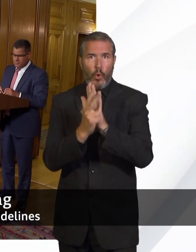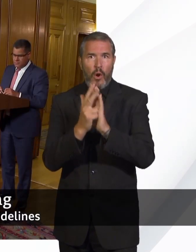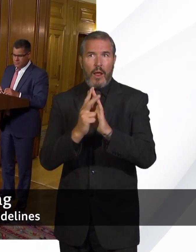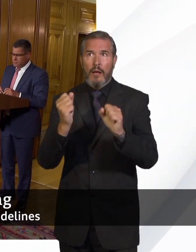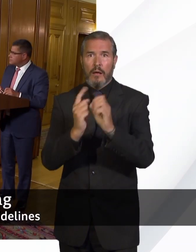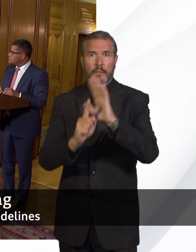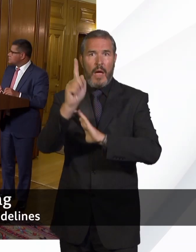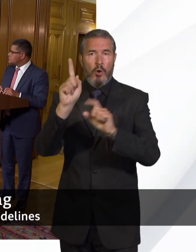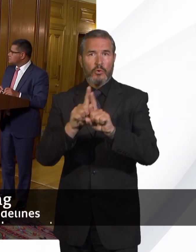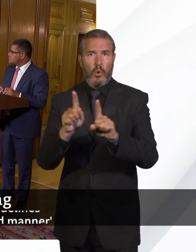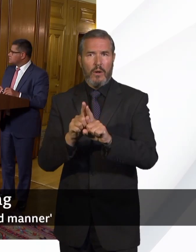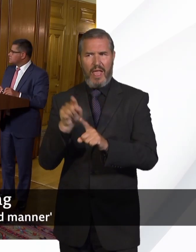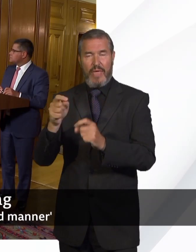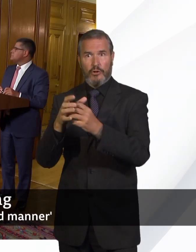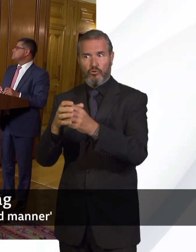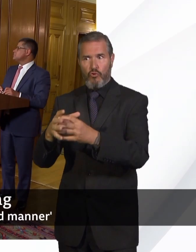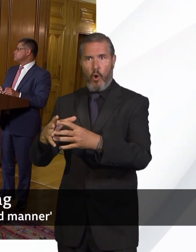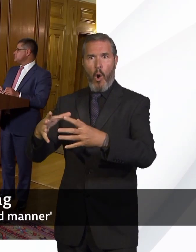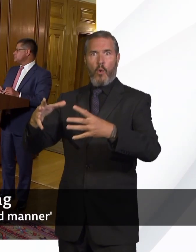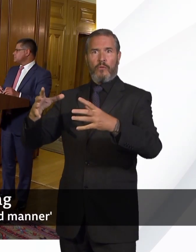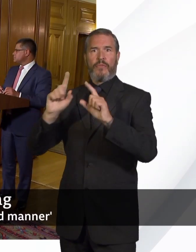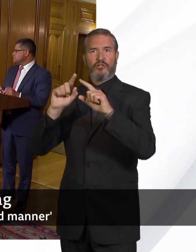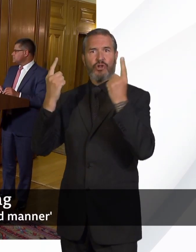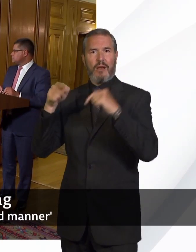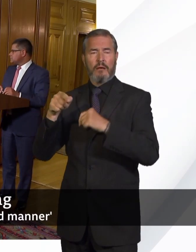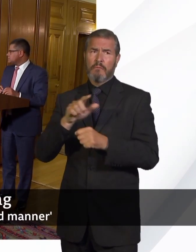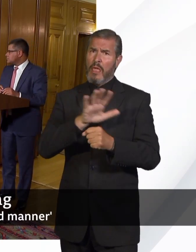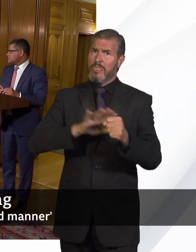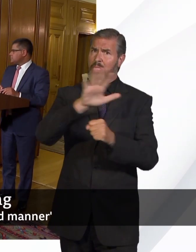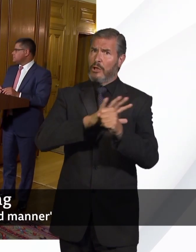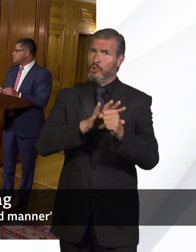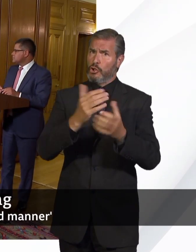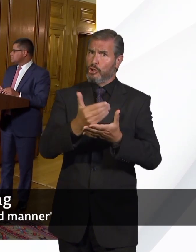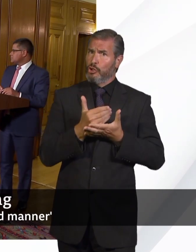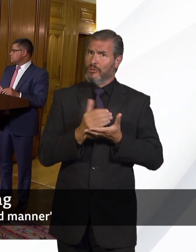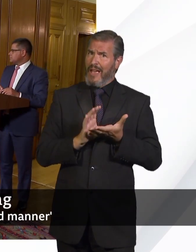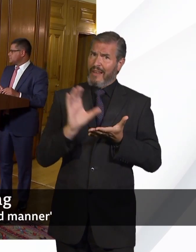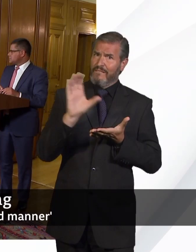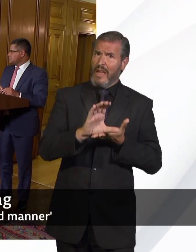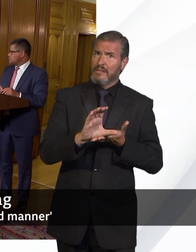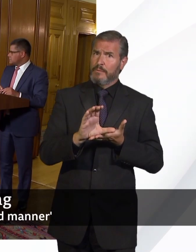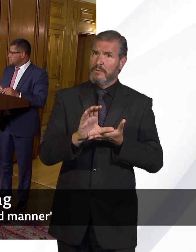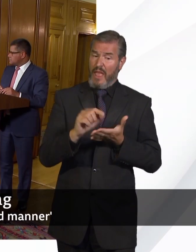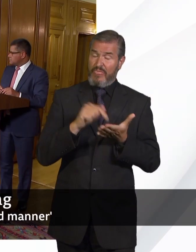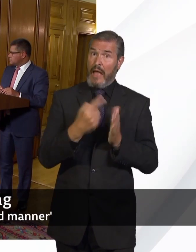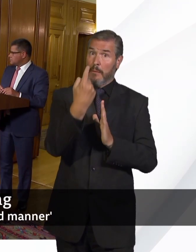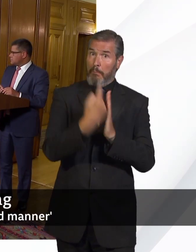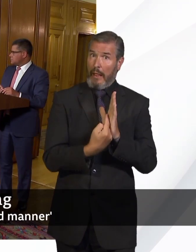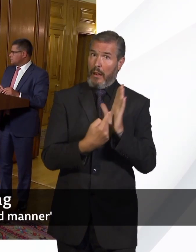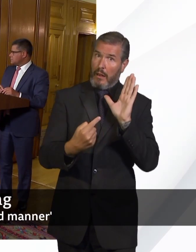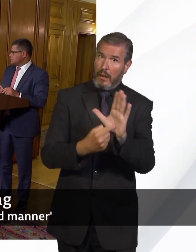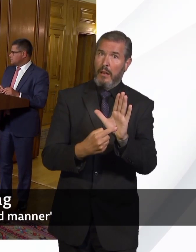and how that involvement might grow. So will the government's National Security and Investment Bill address their